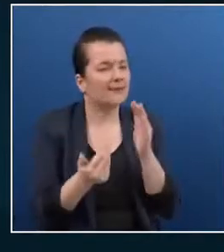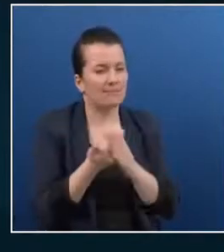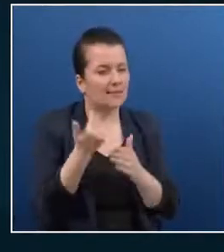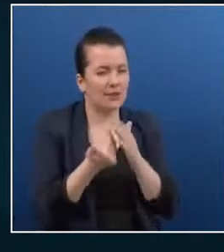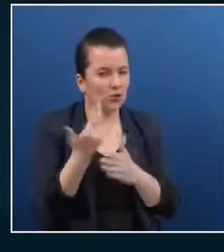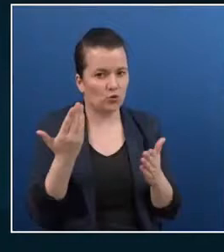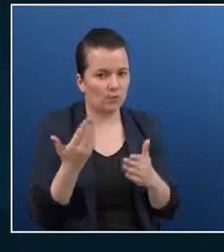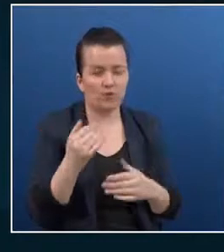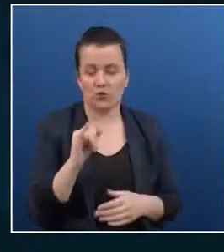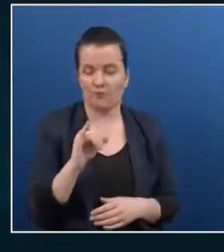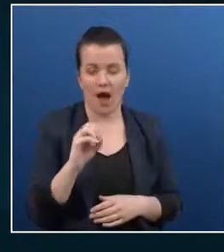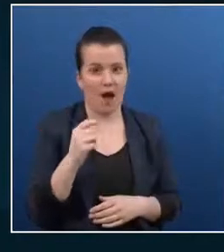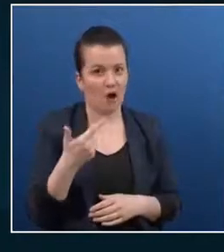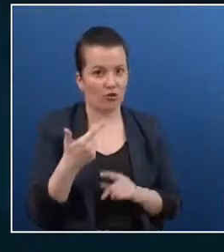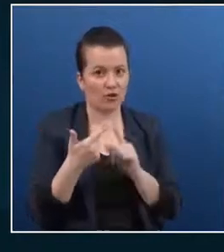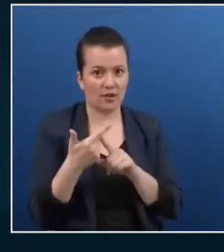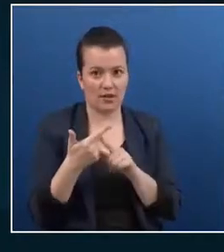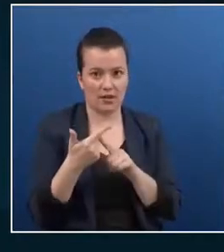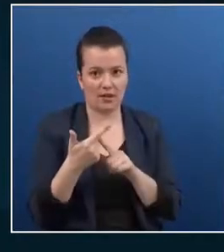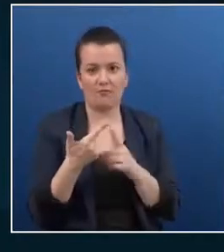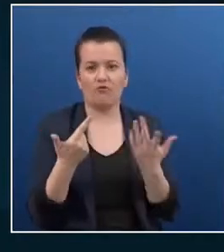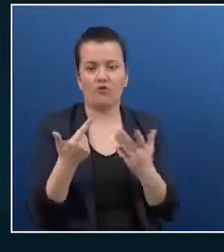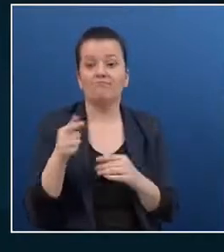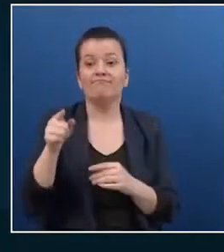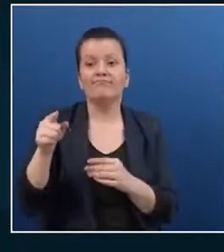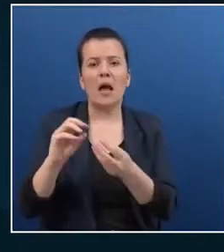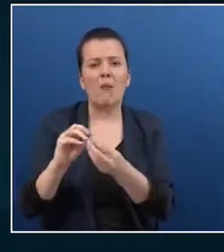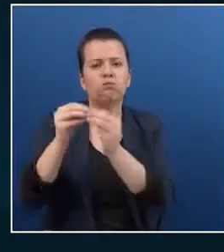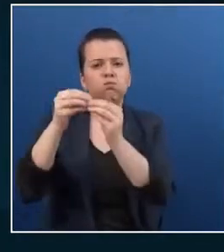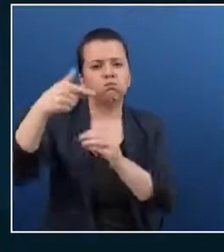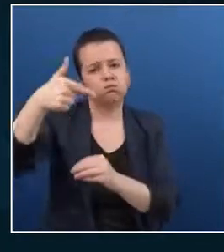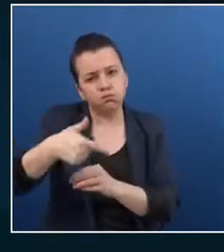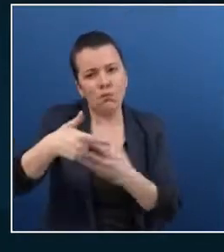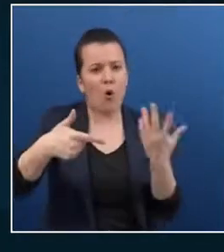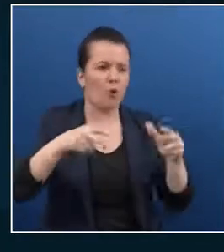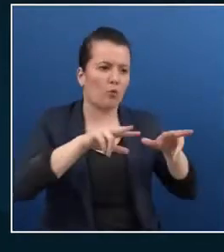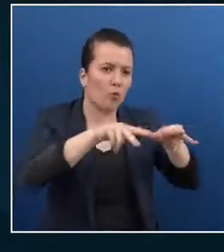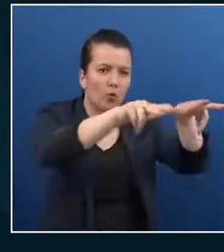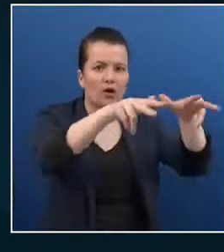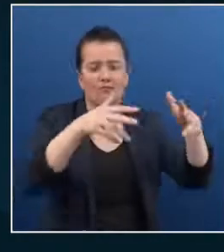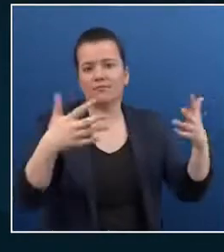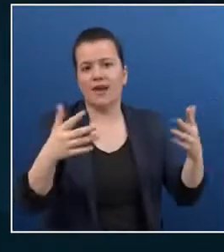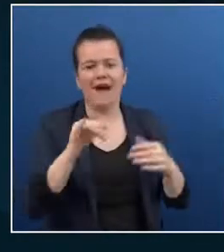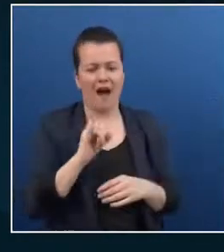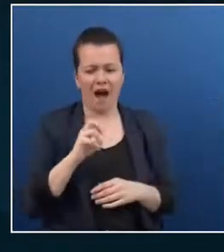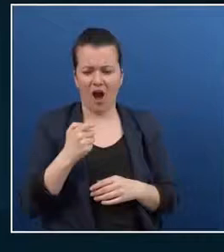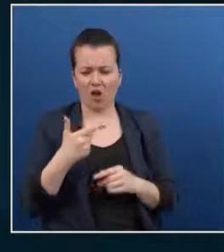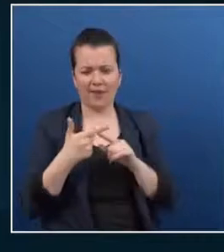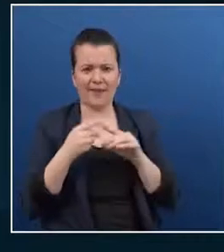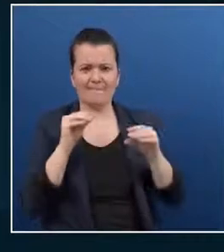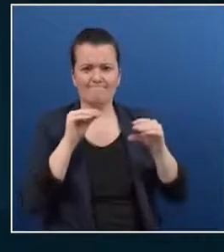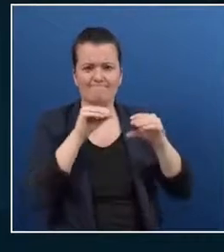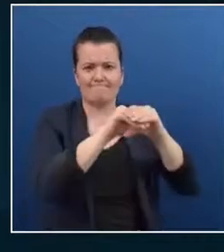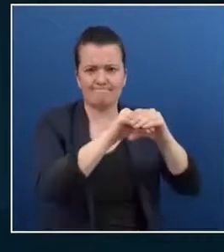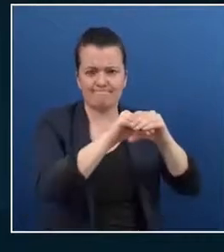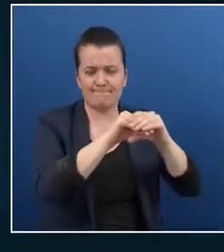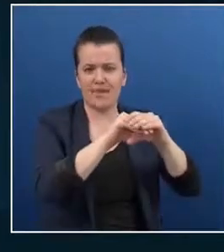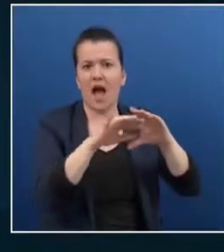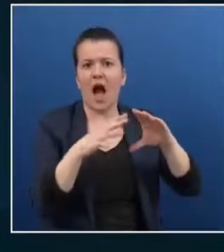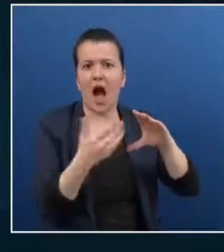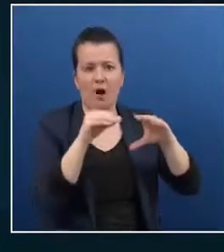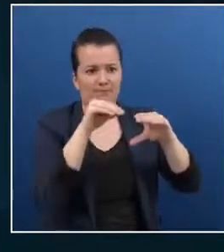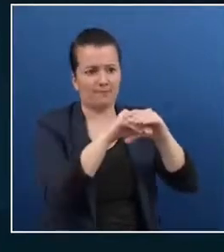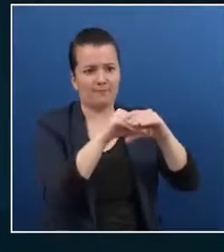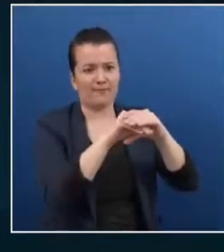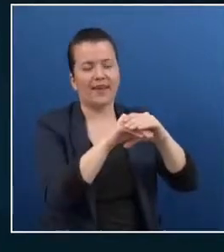IoT solutions that talk to machines, it is very easy to tell a machine, well, easy is